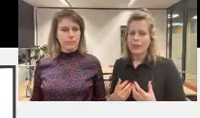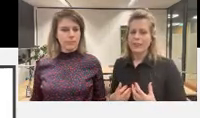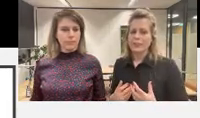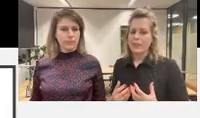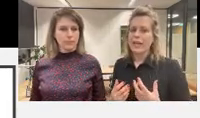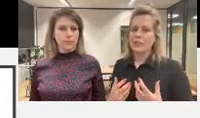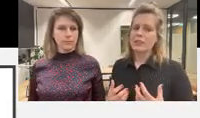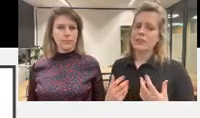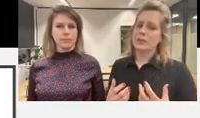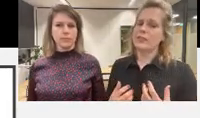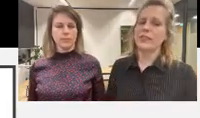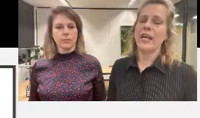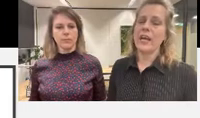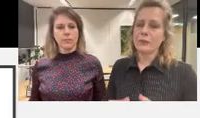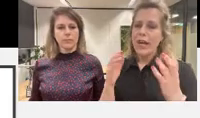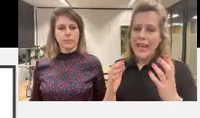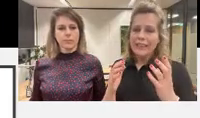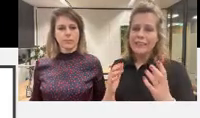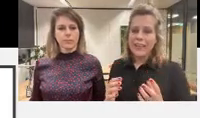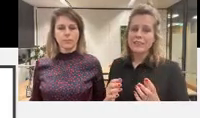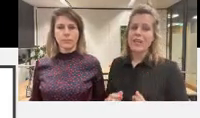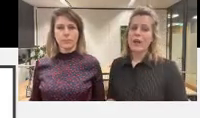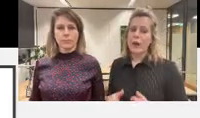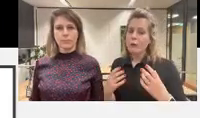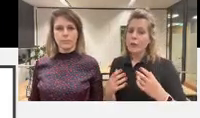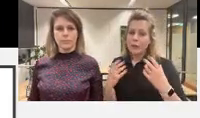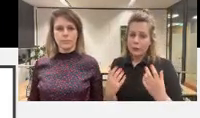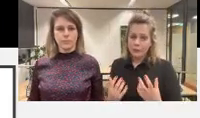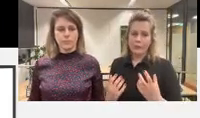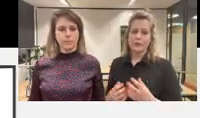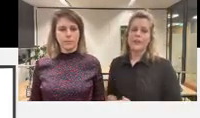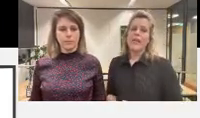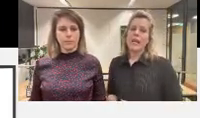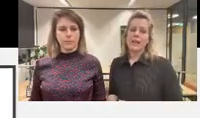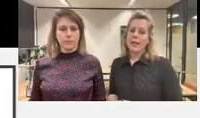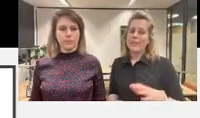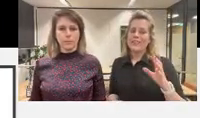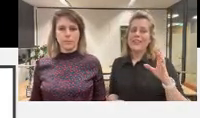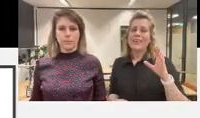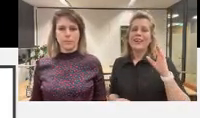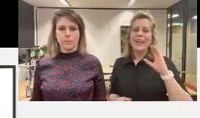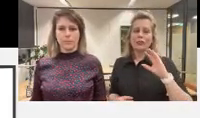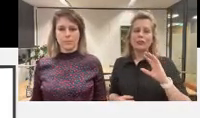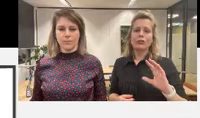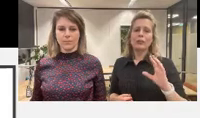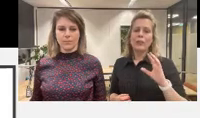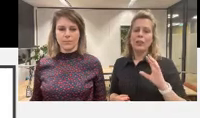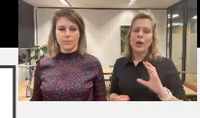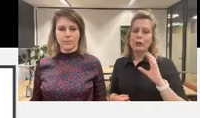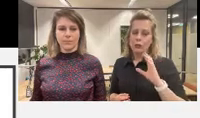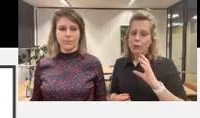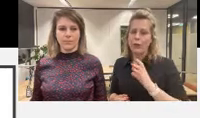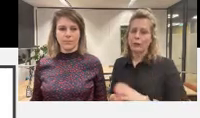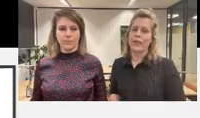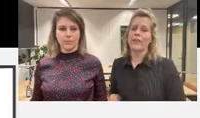was fulfilling the diagnostic criteria after 8 days of treatment. And there was an extremely